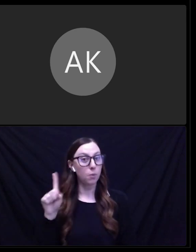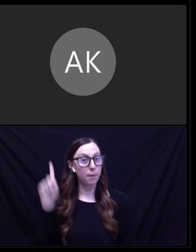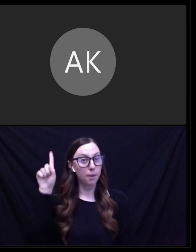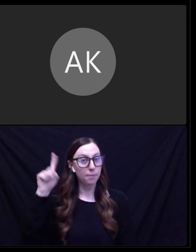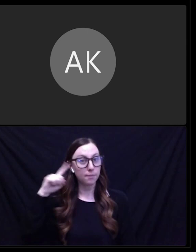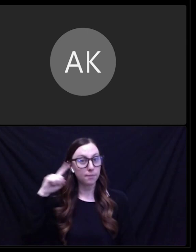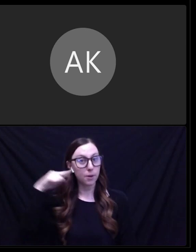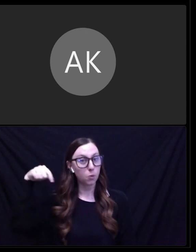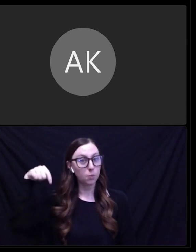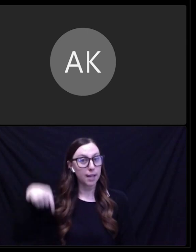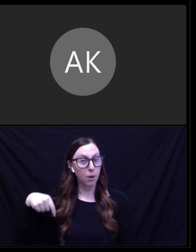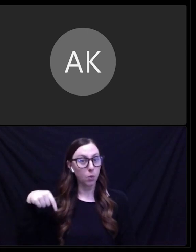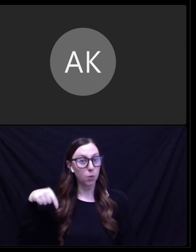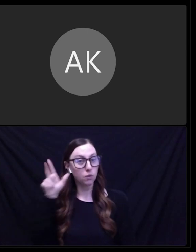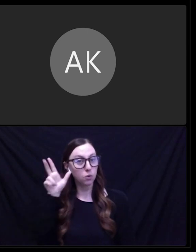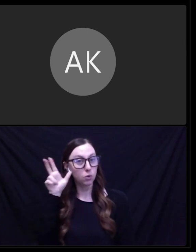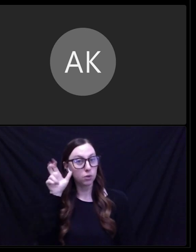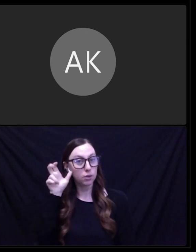arrows.